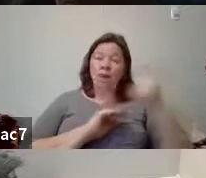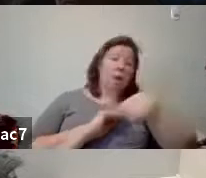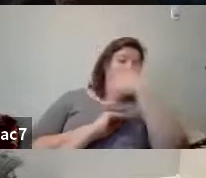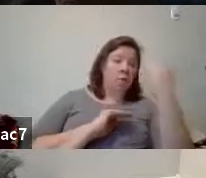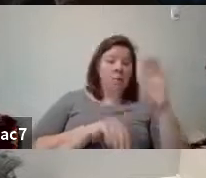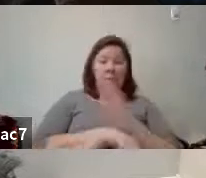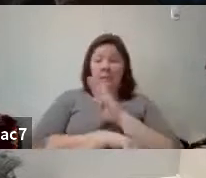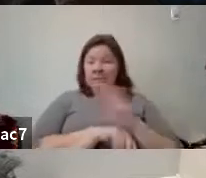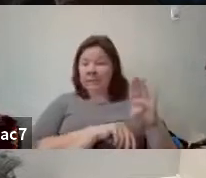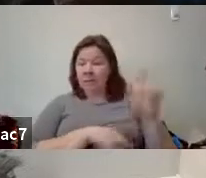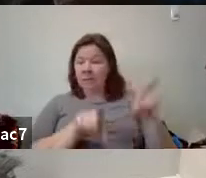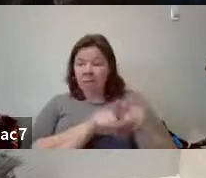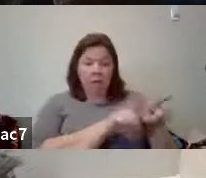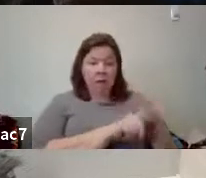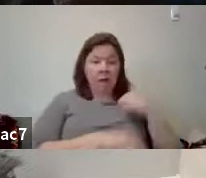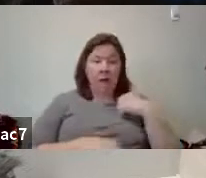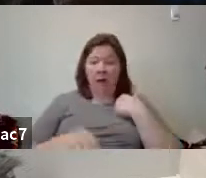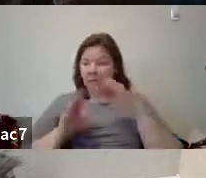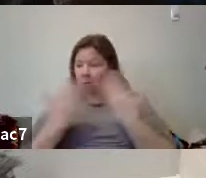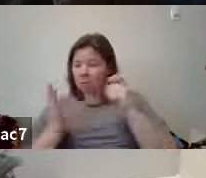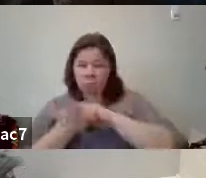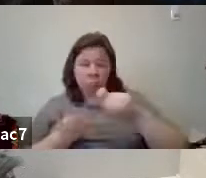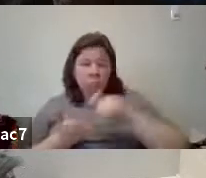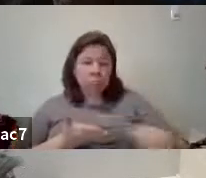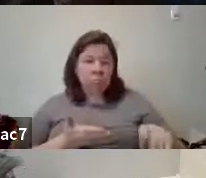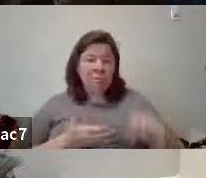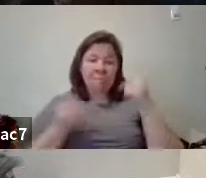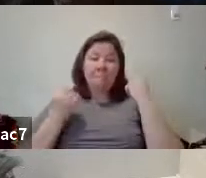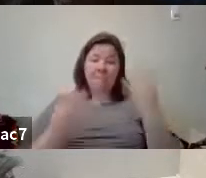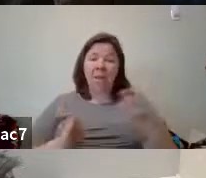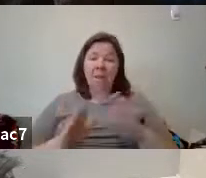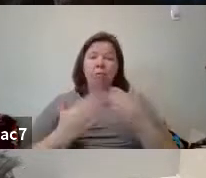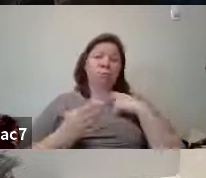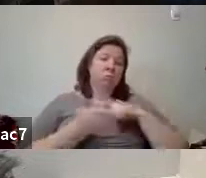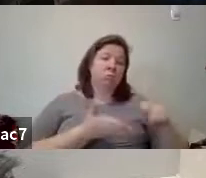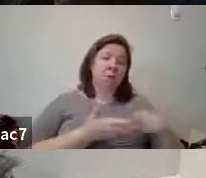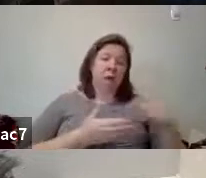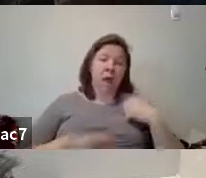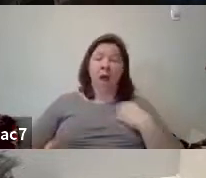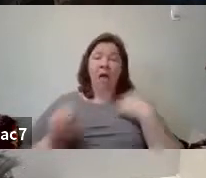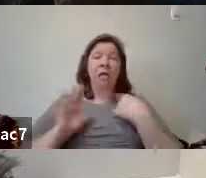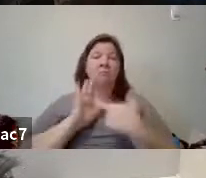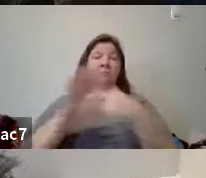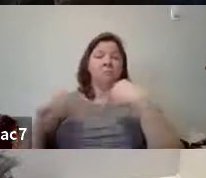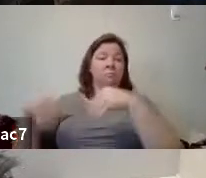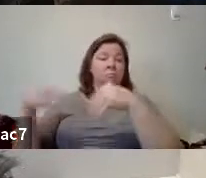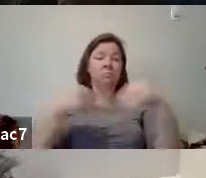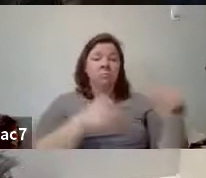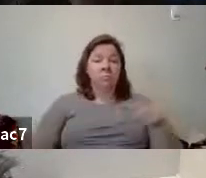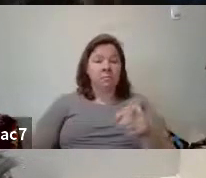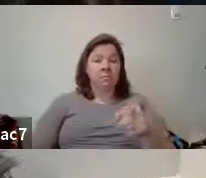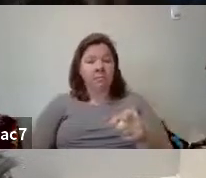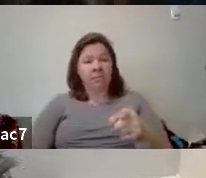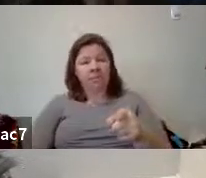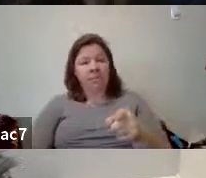have another business, like I have books I've written several, and I can put these books up online, and I can